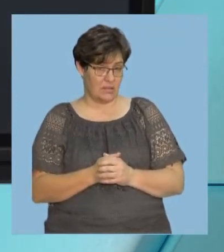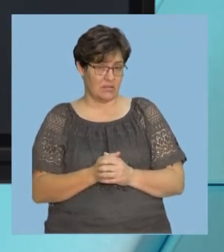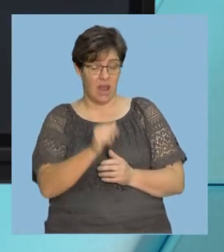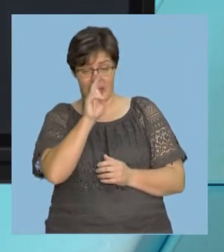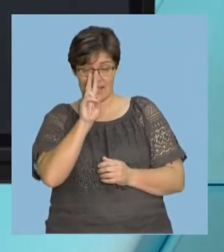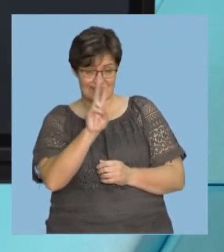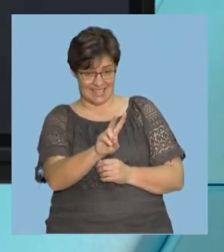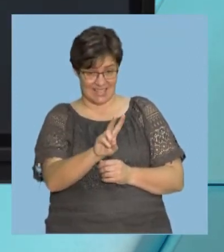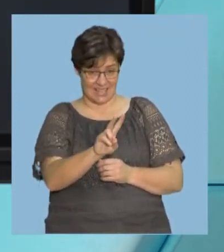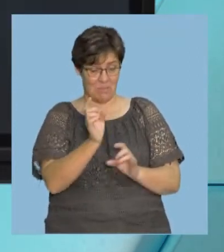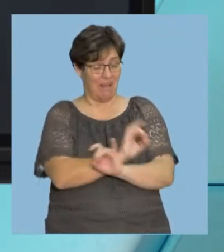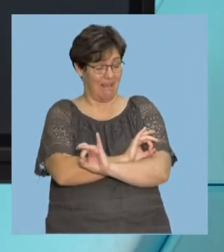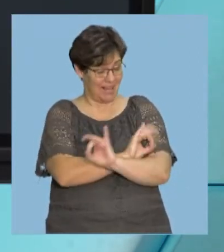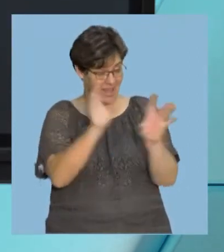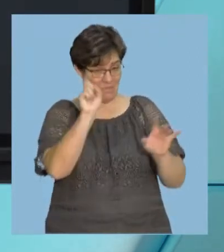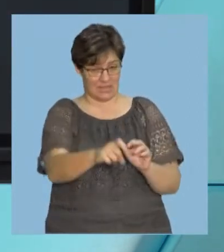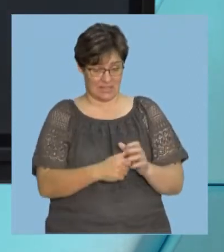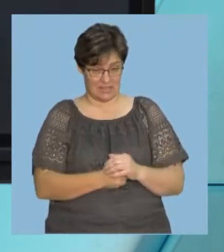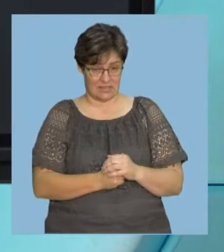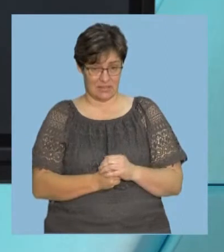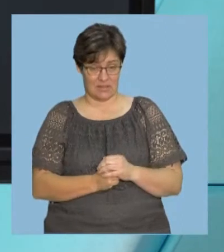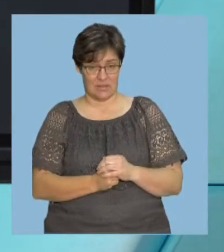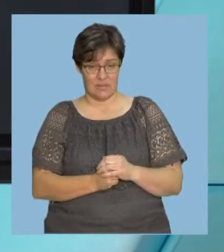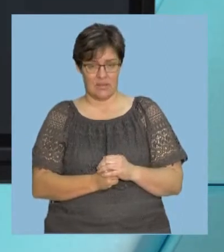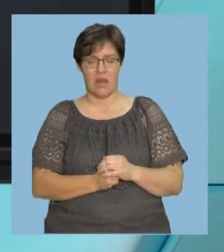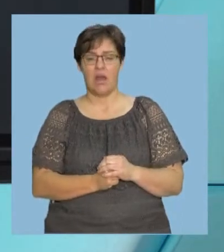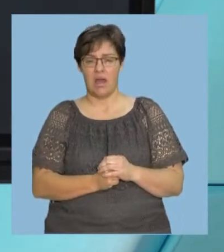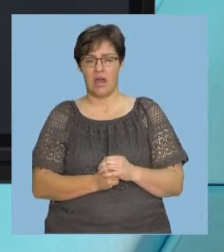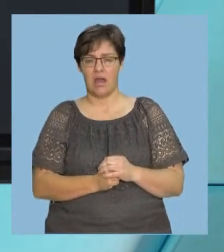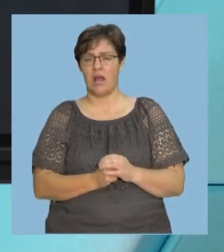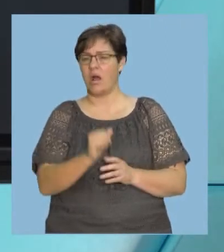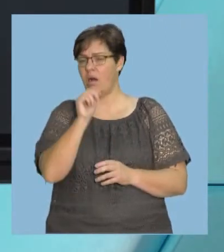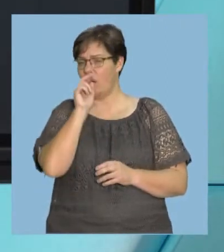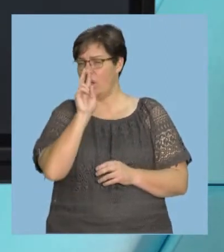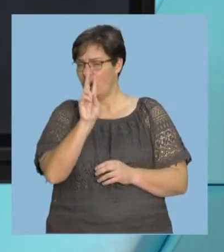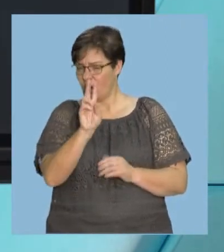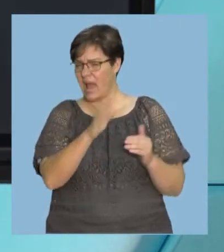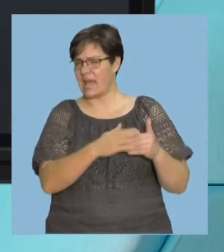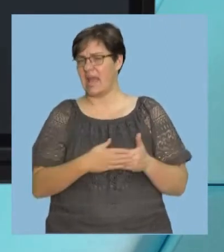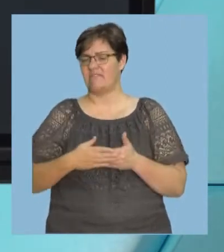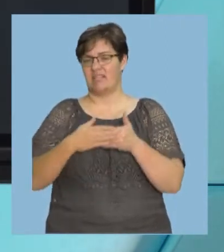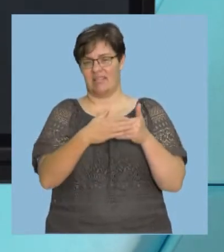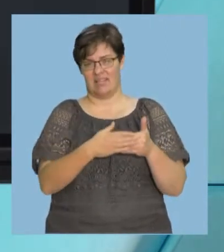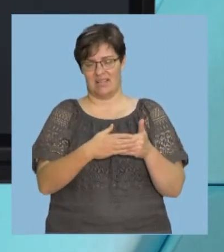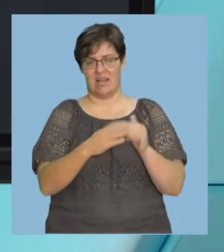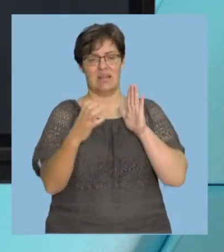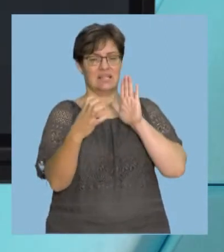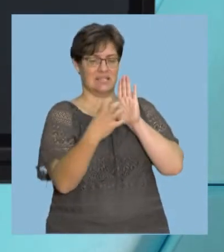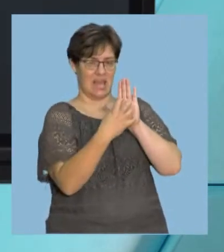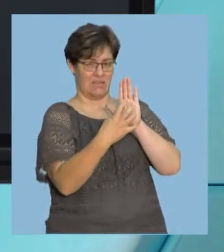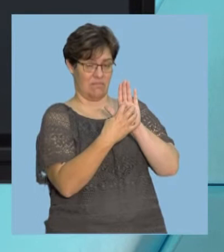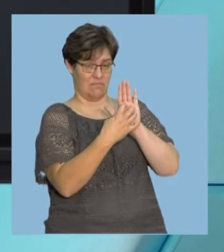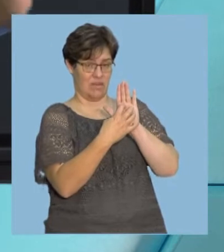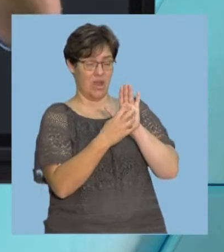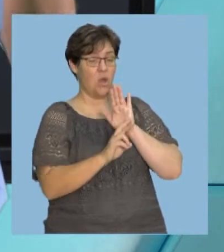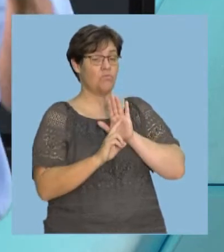can see this very clearly. And so I want you to take a very careful look at the diagram